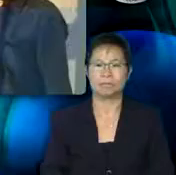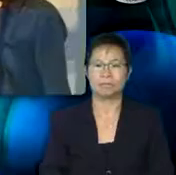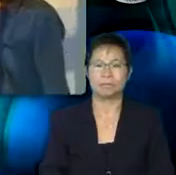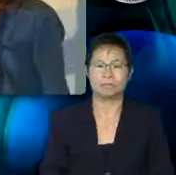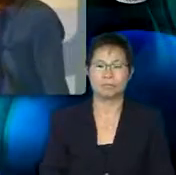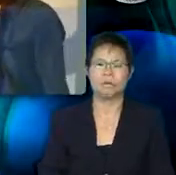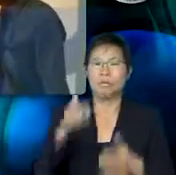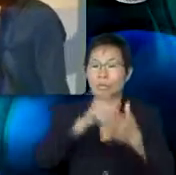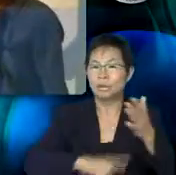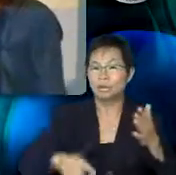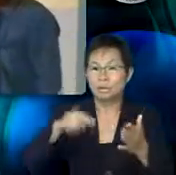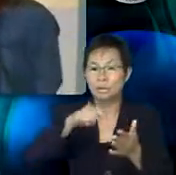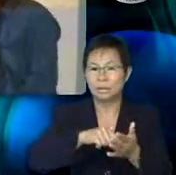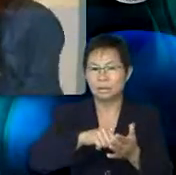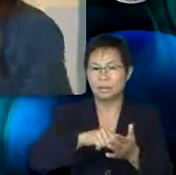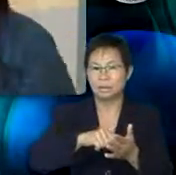What is this, man?